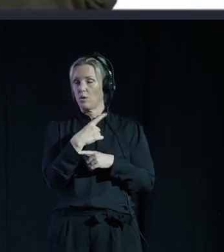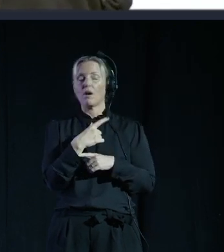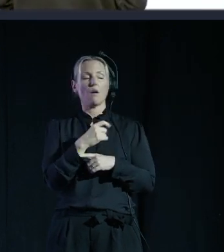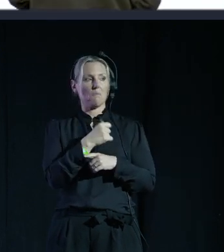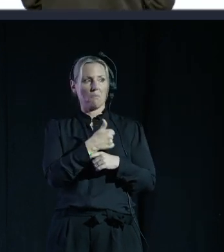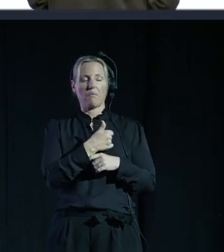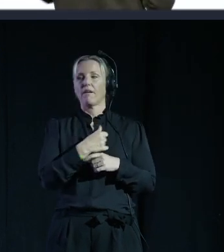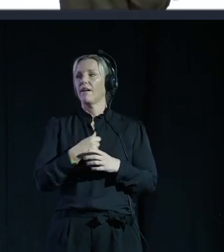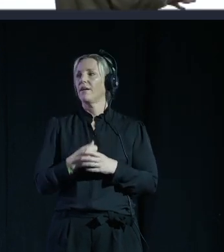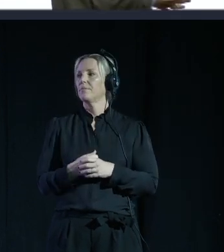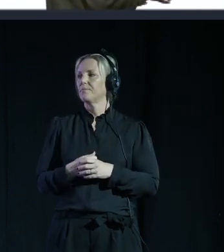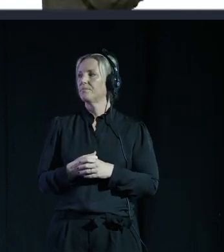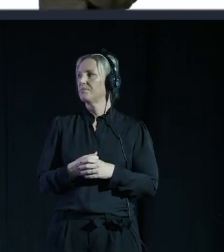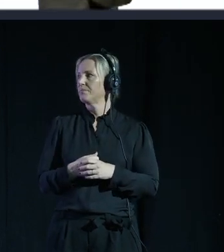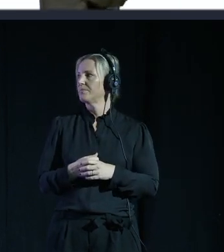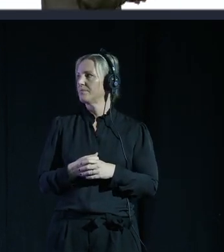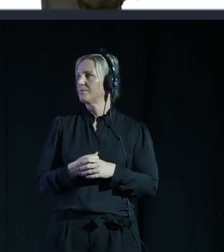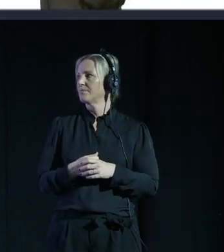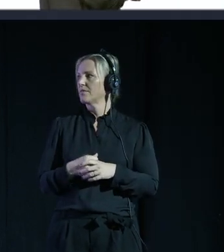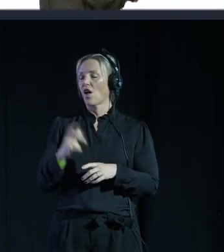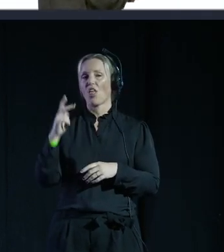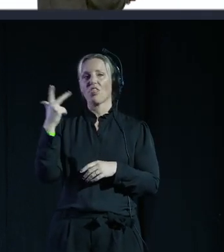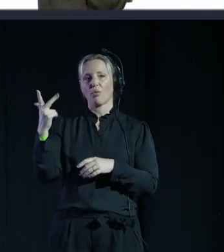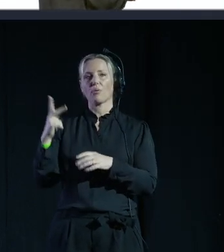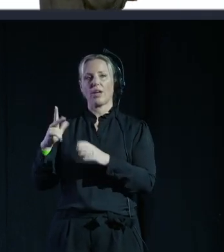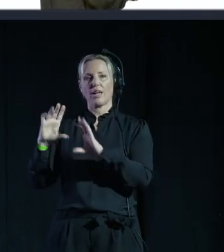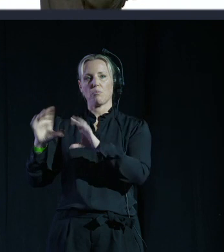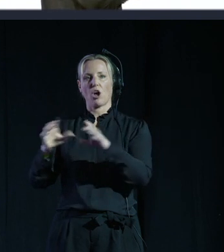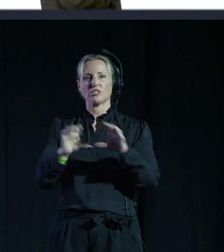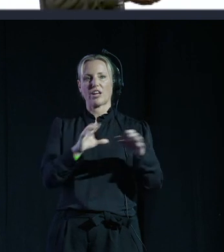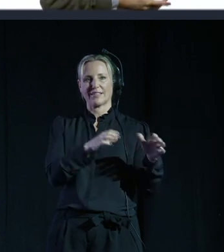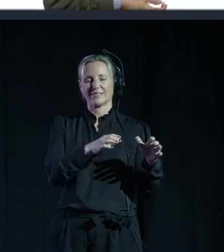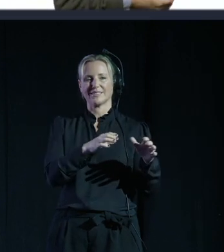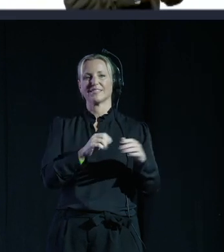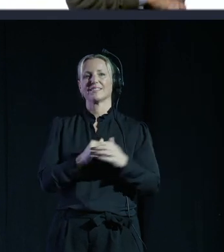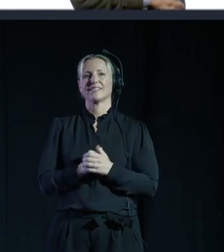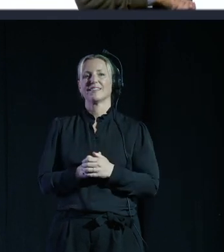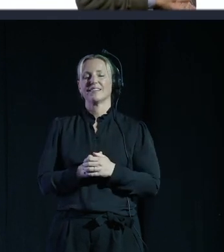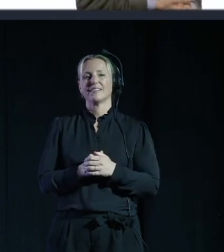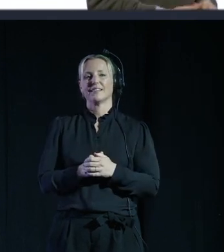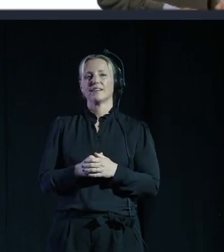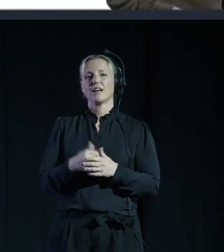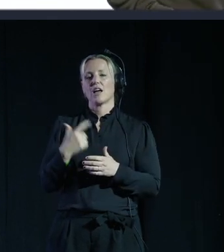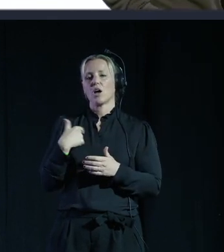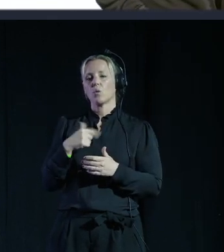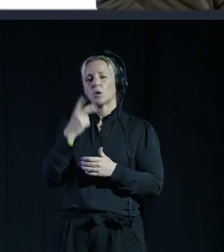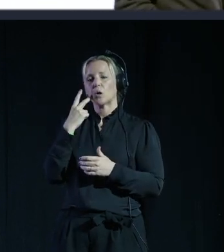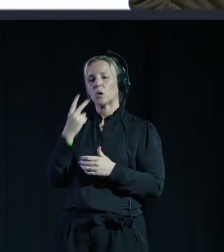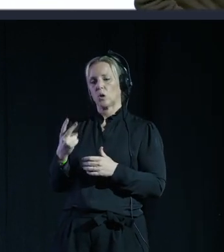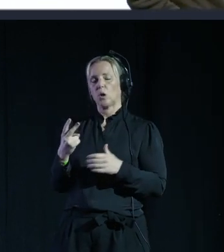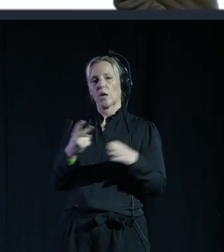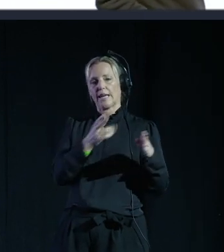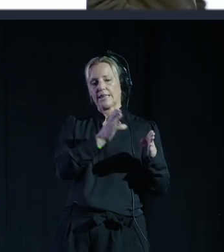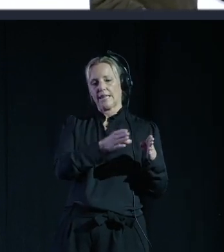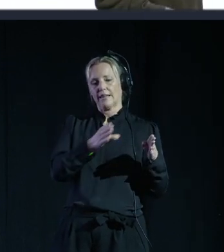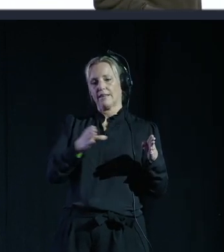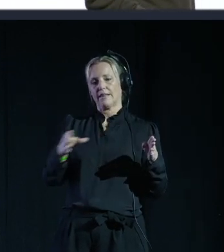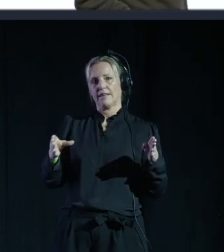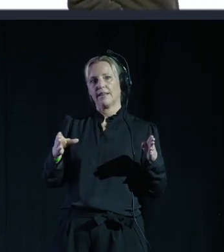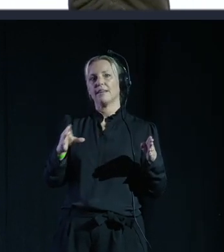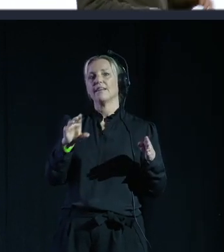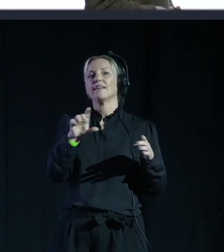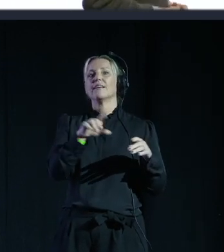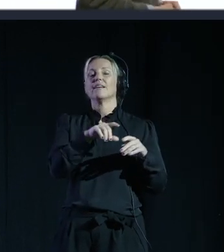we've got our 3 projects, which we're going to be working in together. We can take a look, as Luis mentioned, at the lineage across projects. Now,